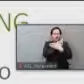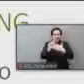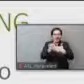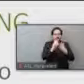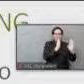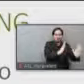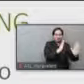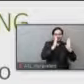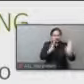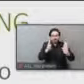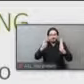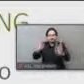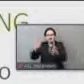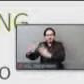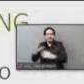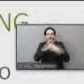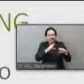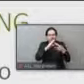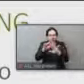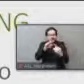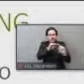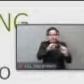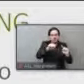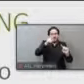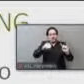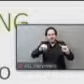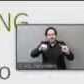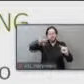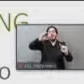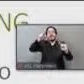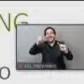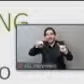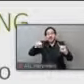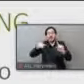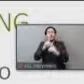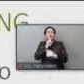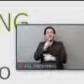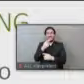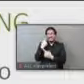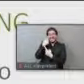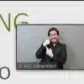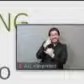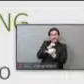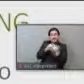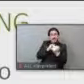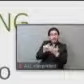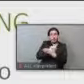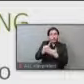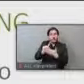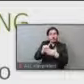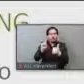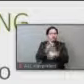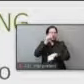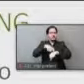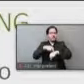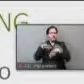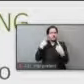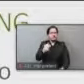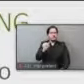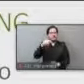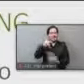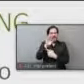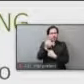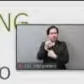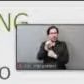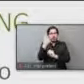coming down in a very similar way. And earlier this week was the first time since April that we went a day without a